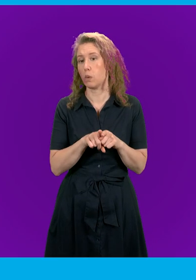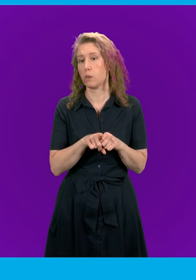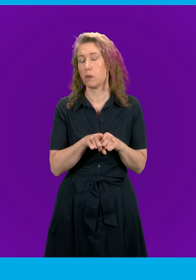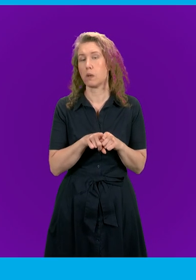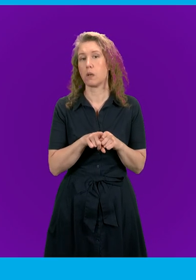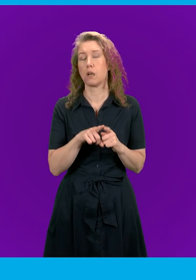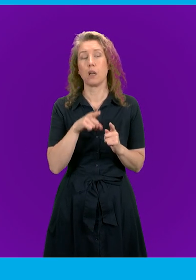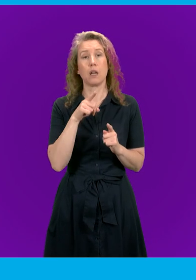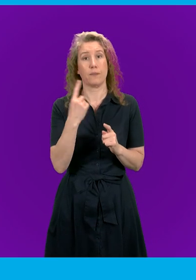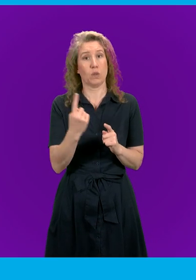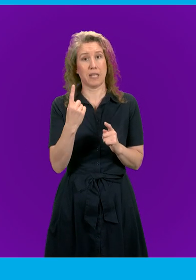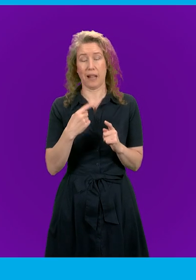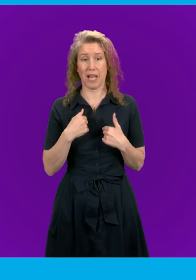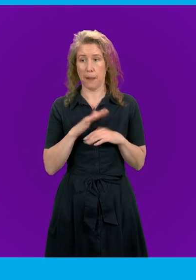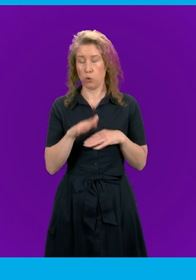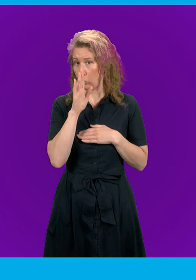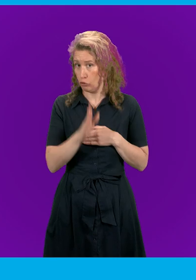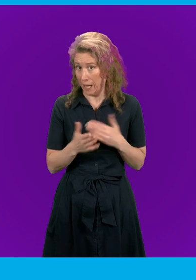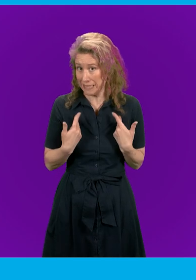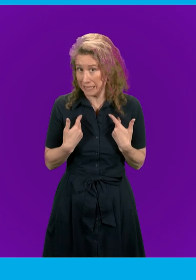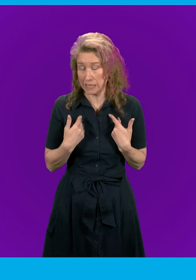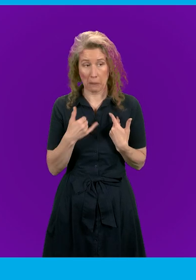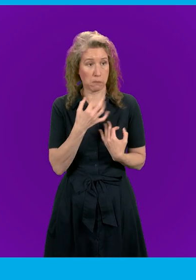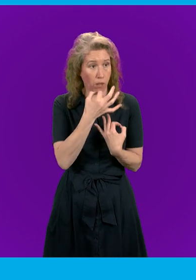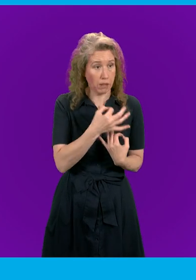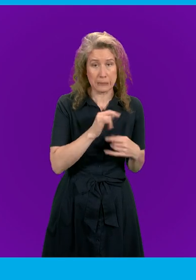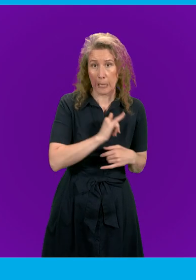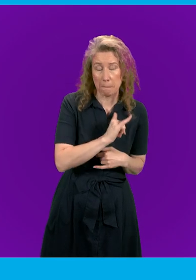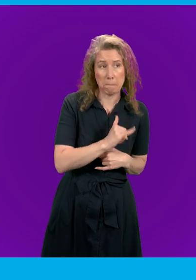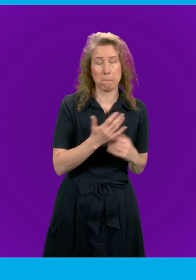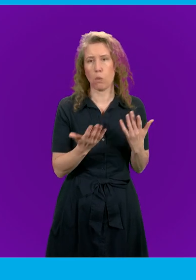you know, if you don't identify as heterosexual or you're attracted to same-sex